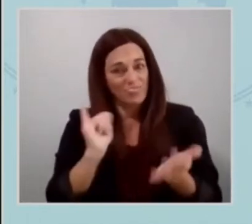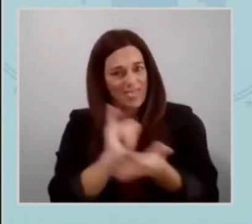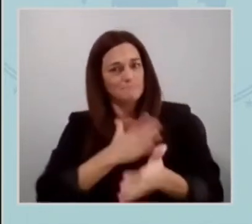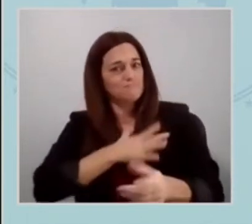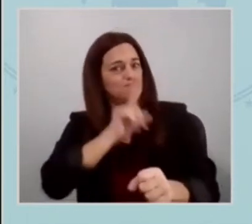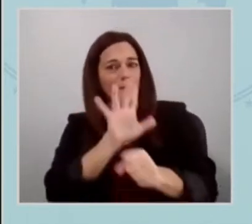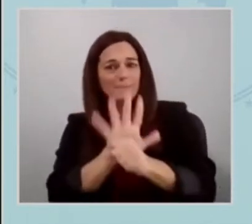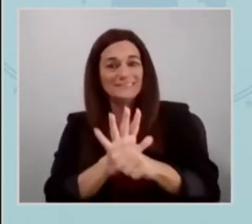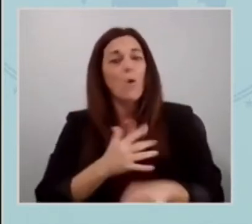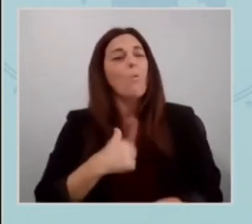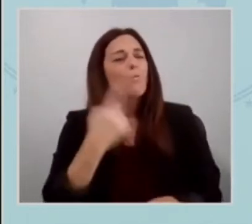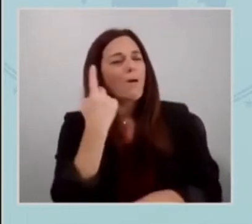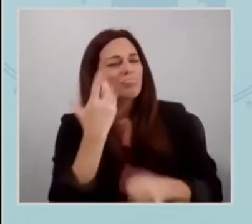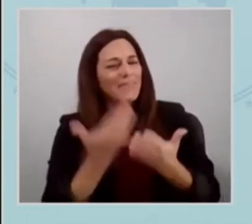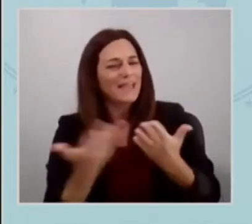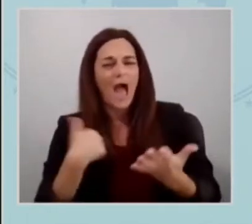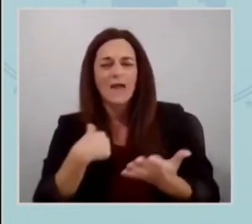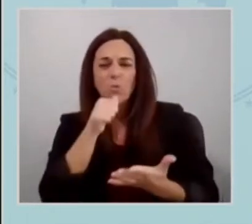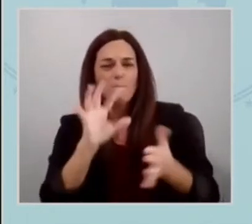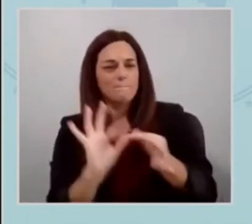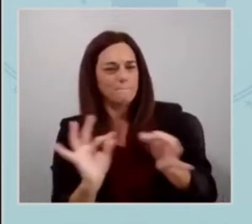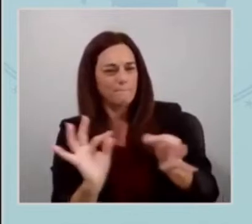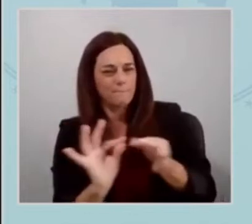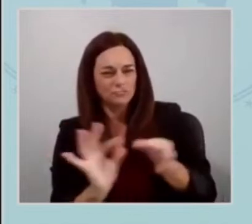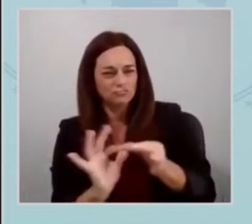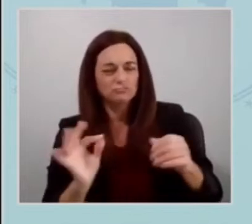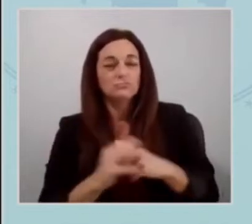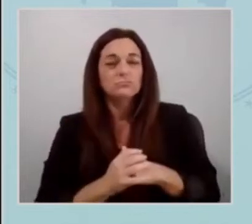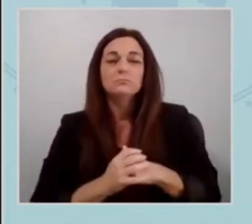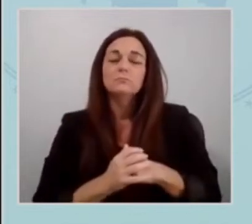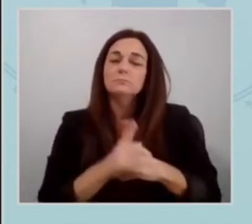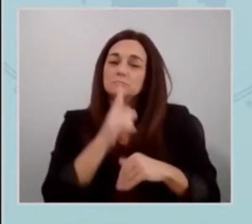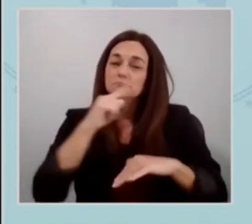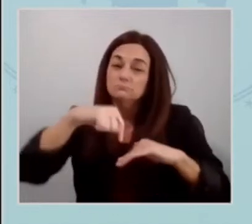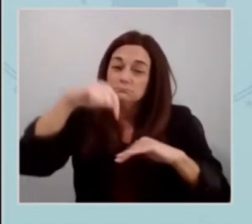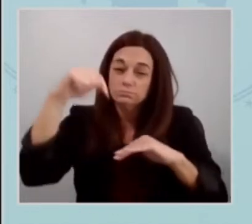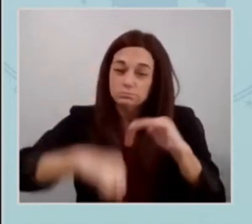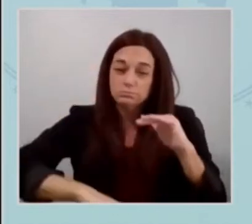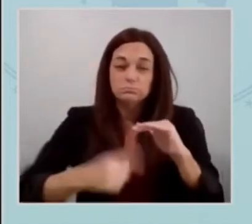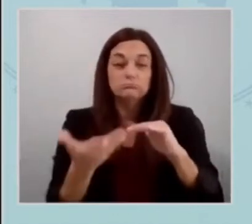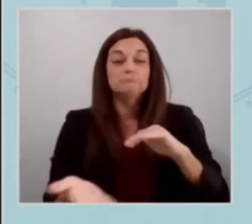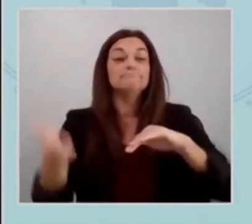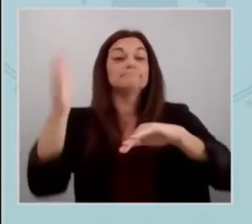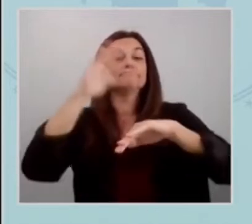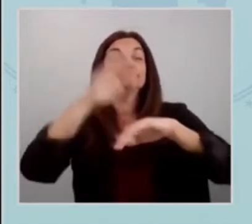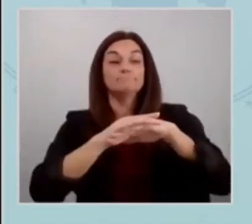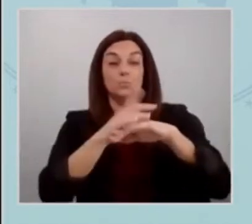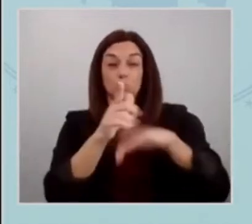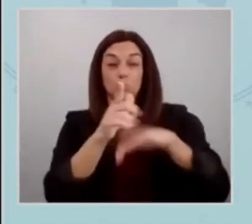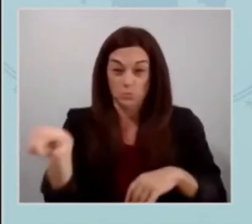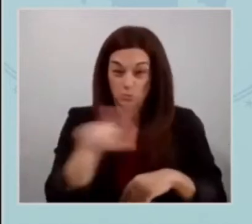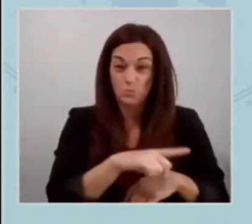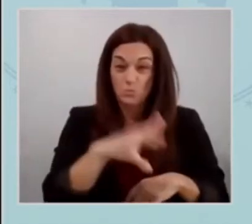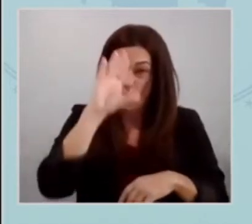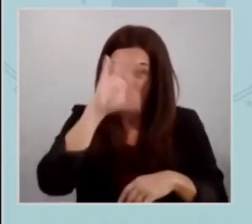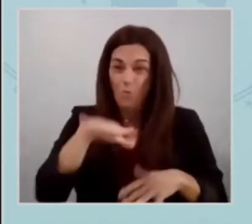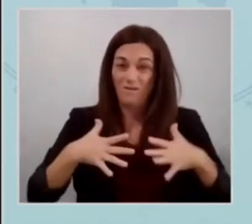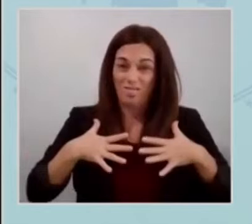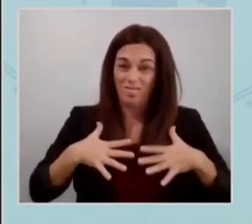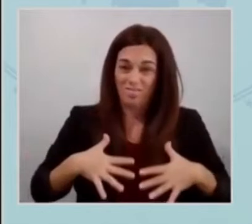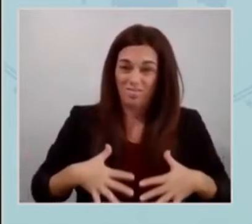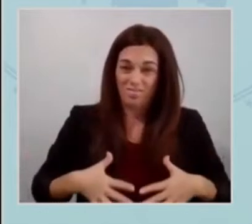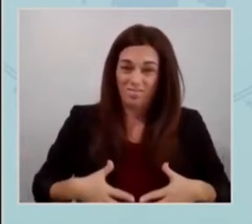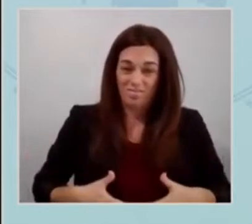every day for your families. That's my commitment. And one of the things we don't talk about is there is a profound